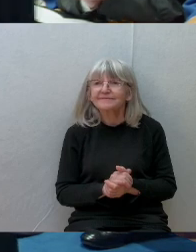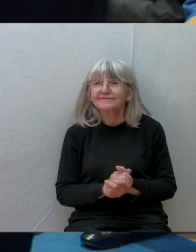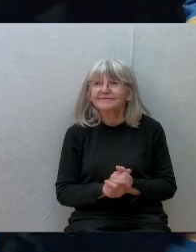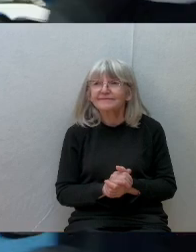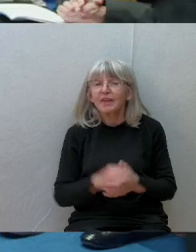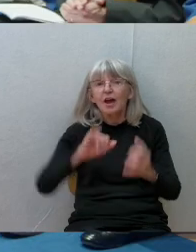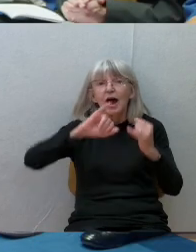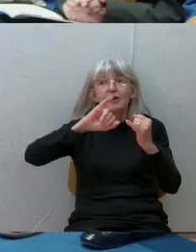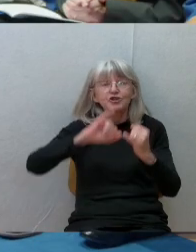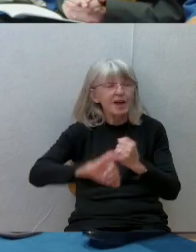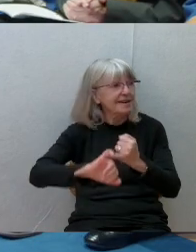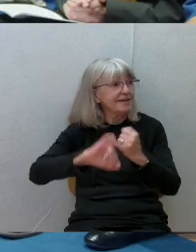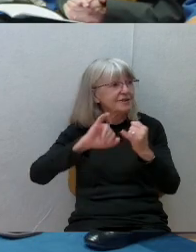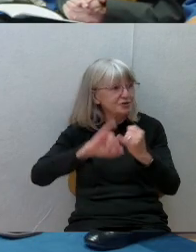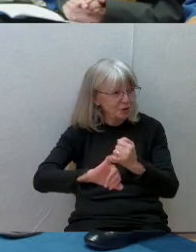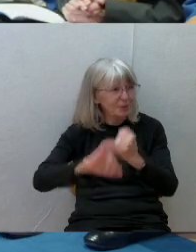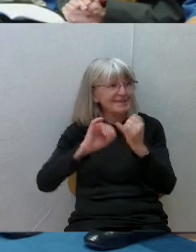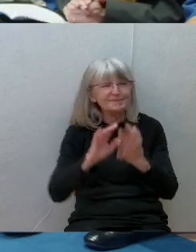Shannon Stewart.